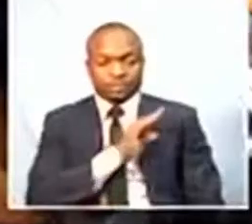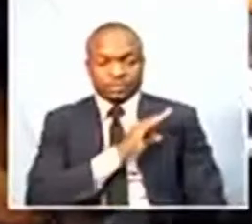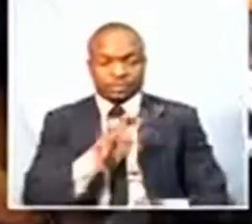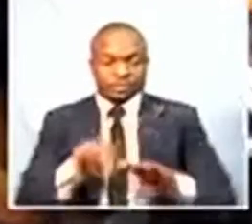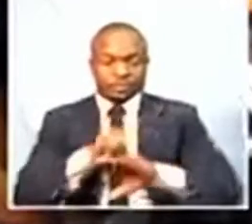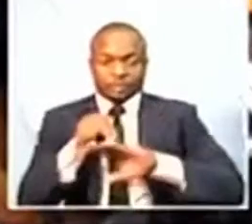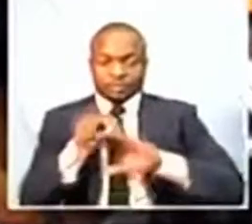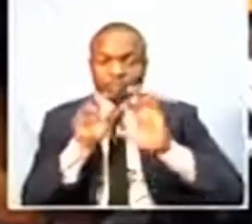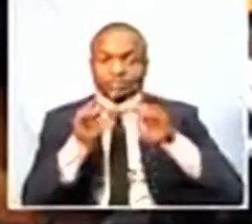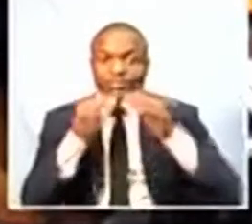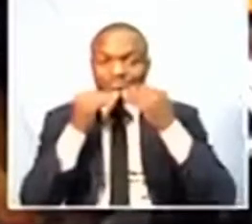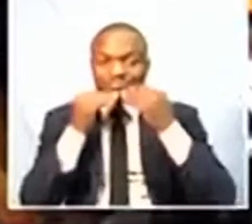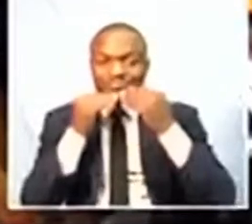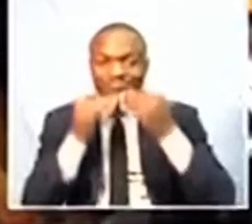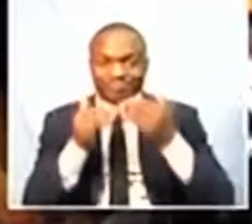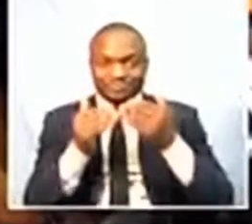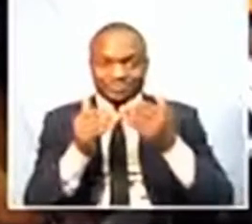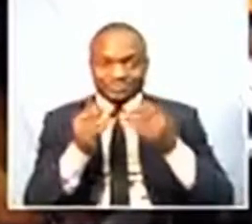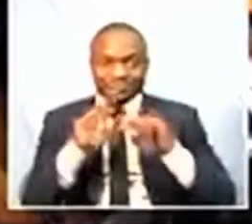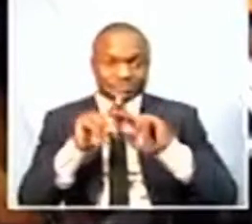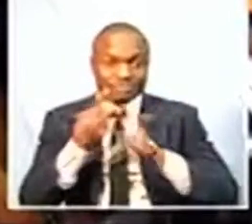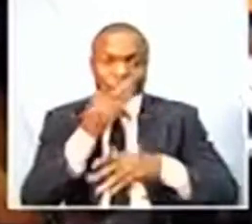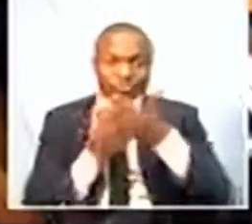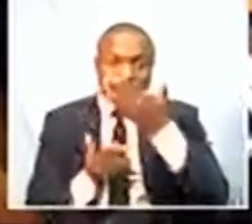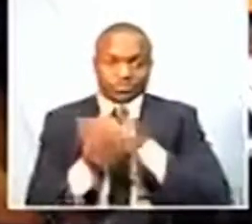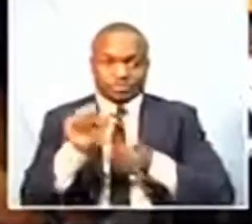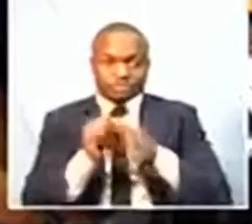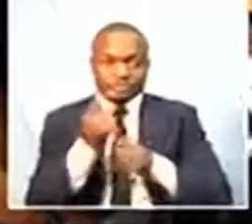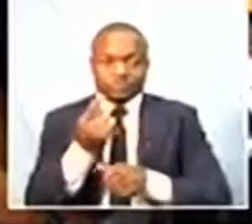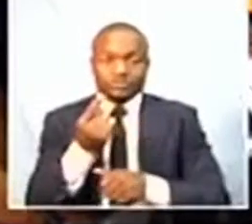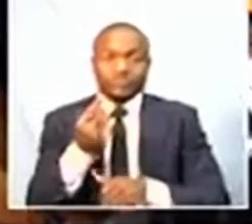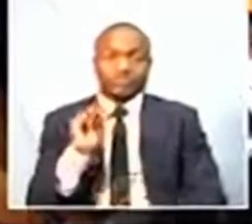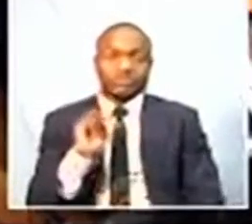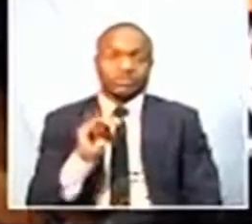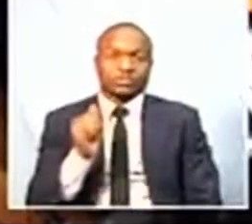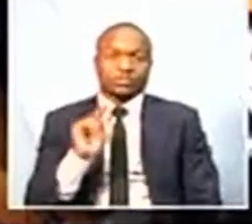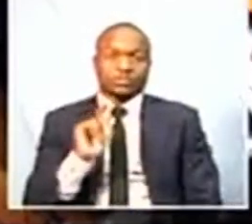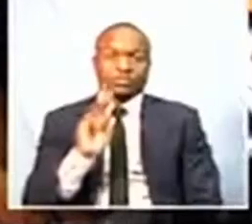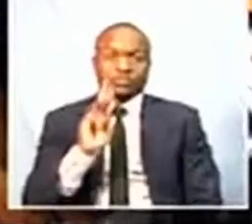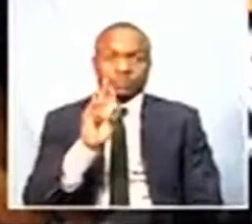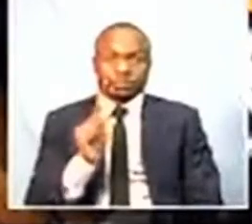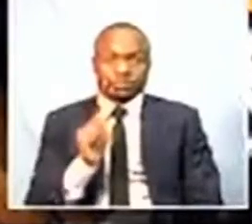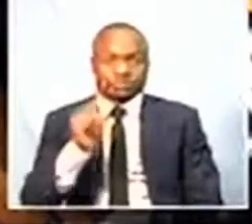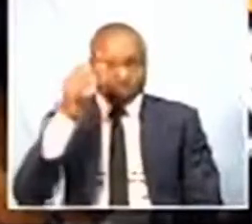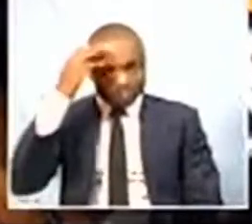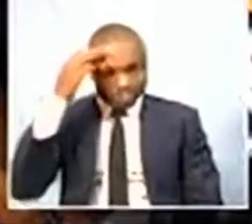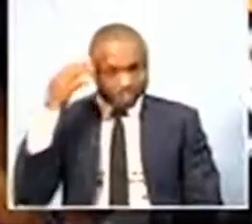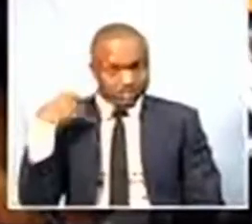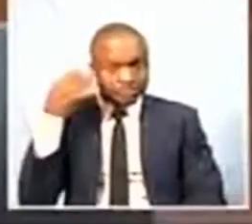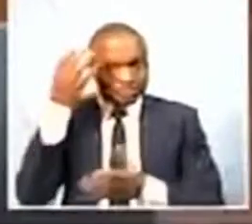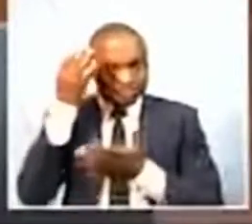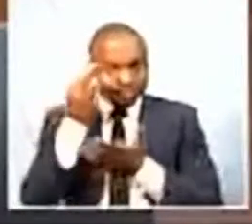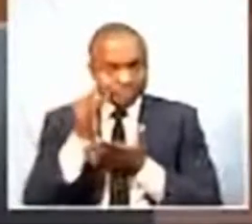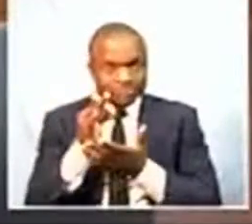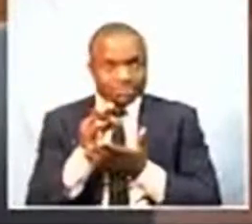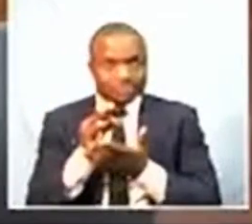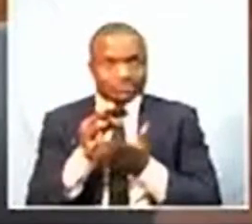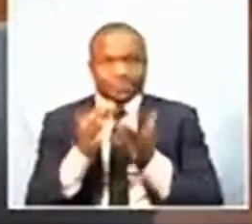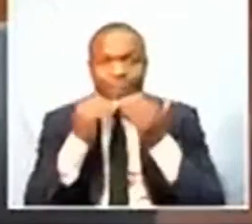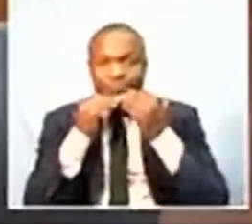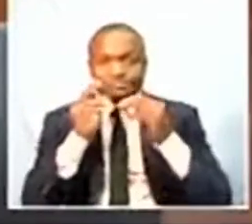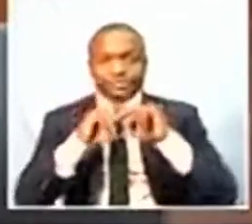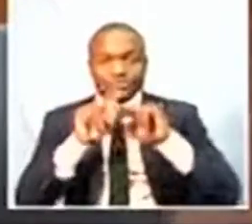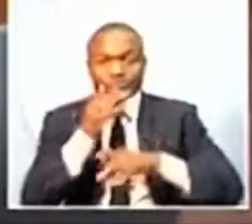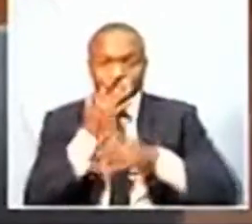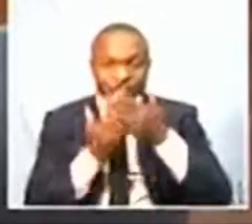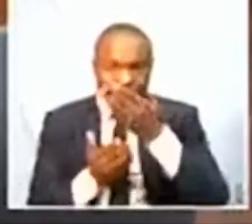Thank you, Chair. Good morning, Chair. Good morning, everyone. My name is Keke Makua from Office of the Clerk. Thank you. Thank you, Chair,